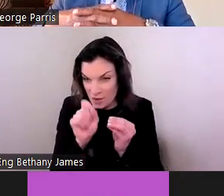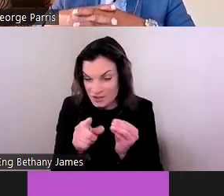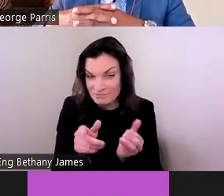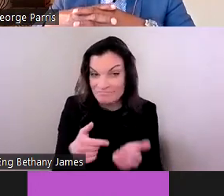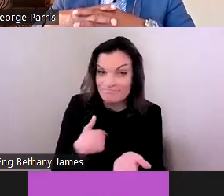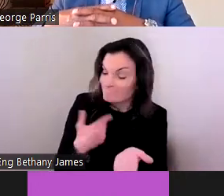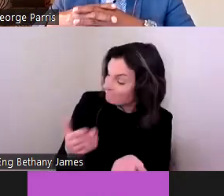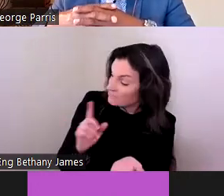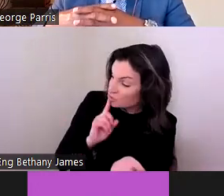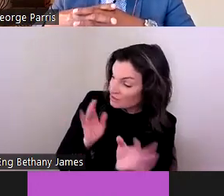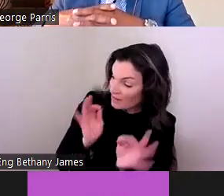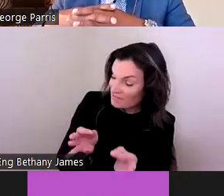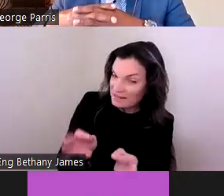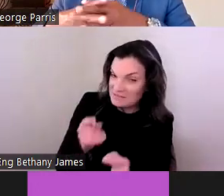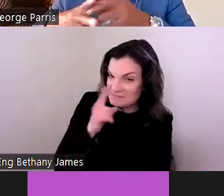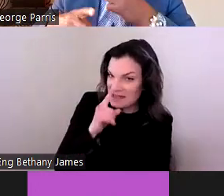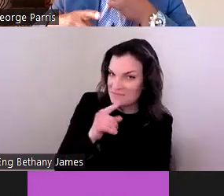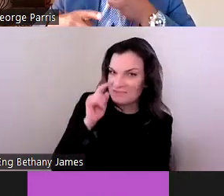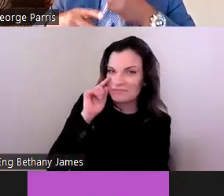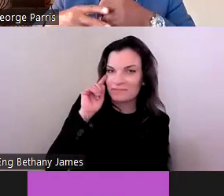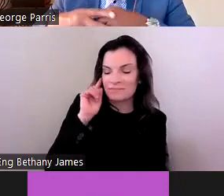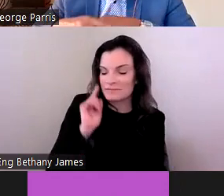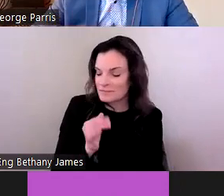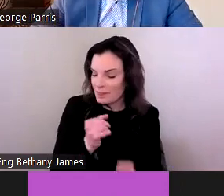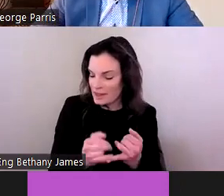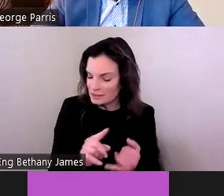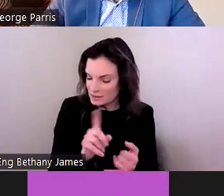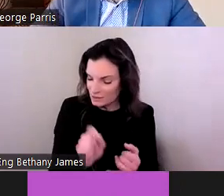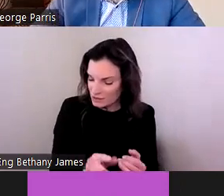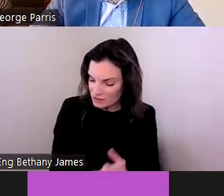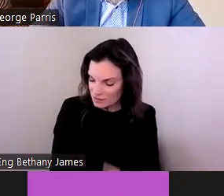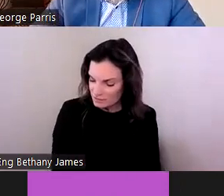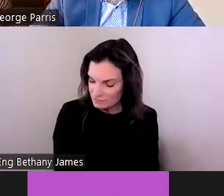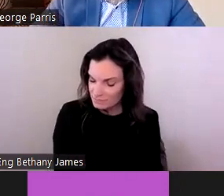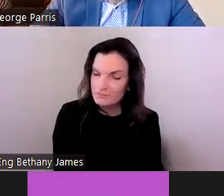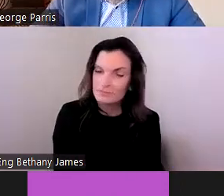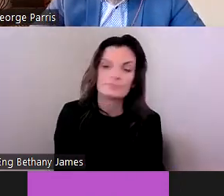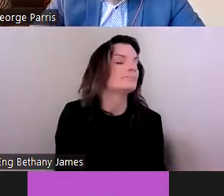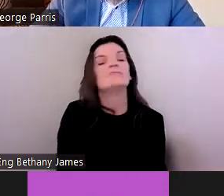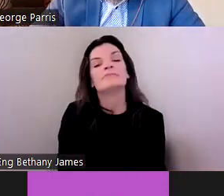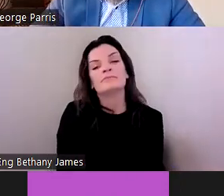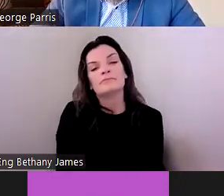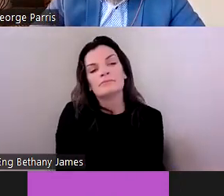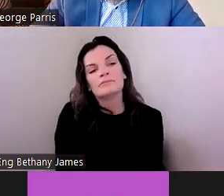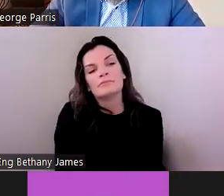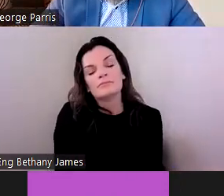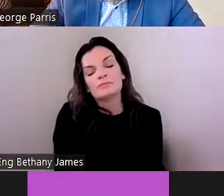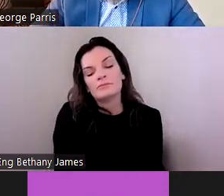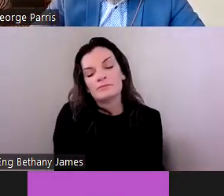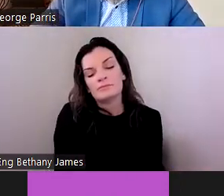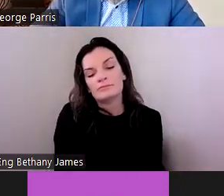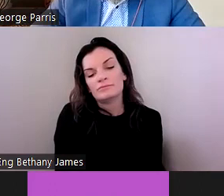I And then definitely. we can let Alan wrap up. Last question is, Doctor, do you think people in general are apprehensive to